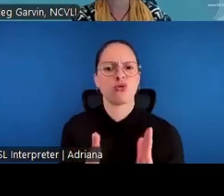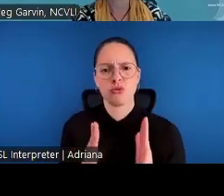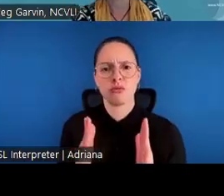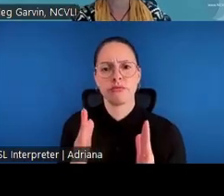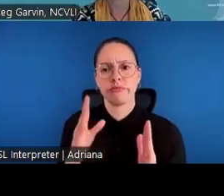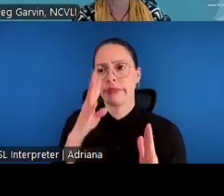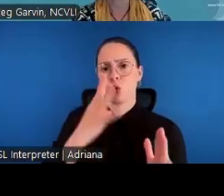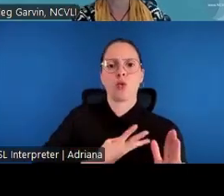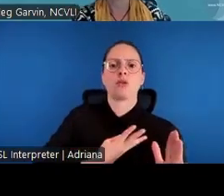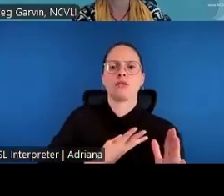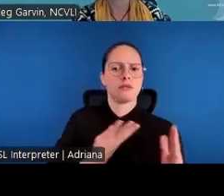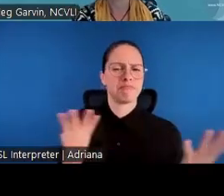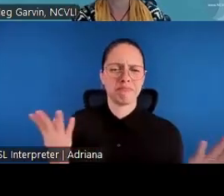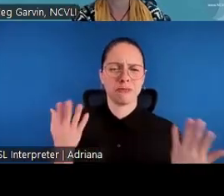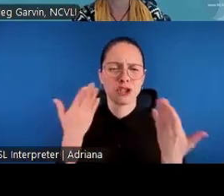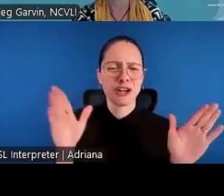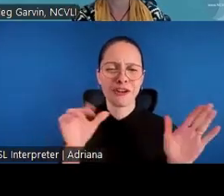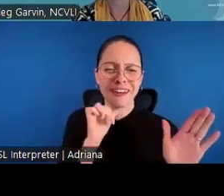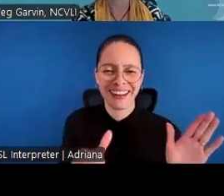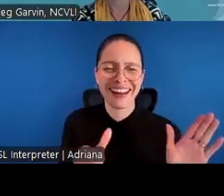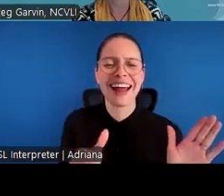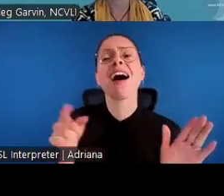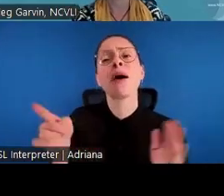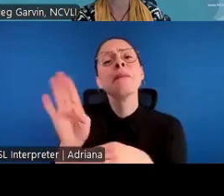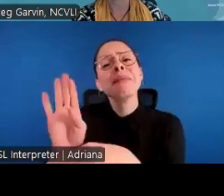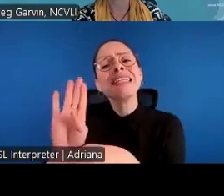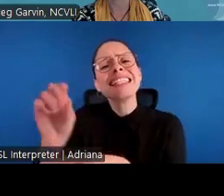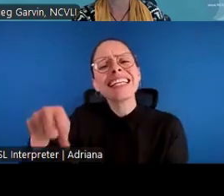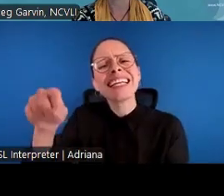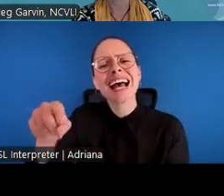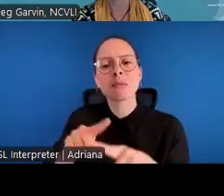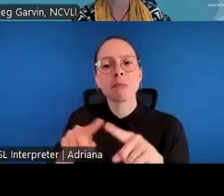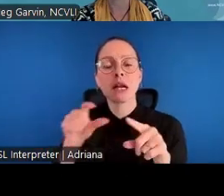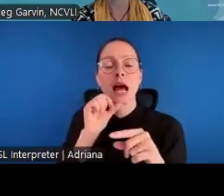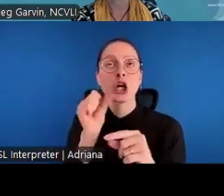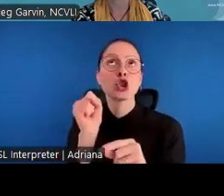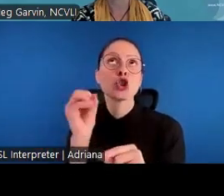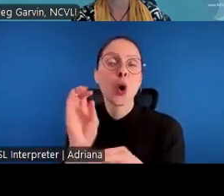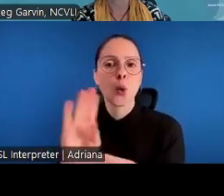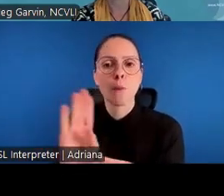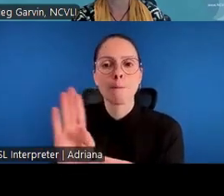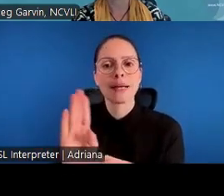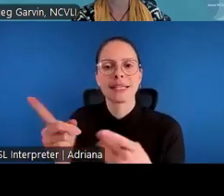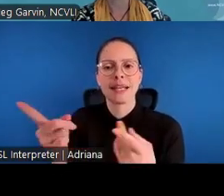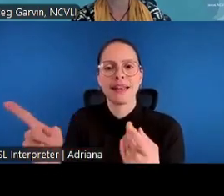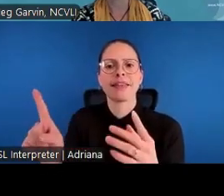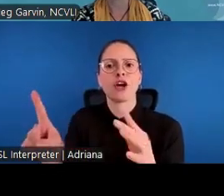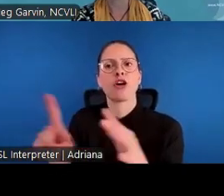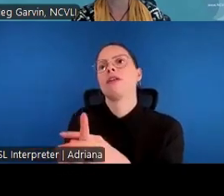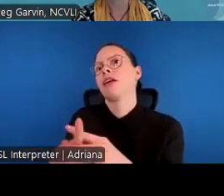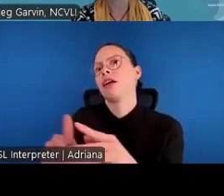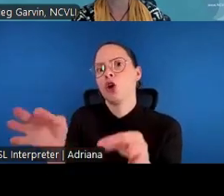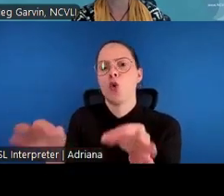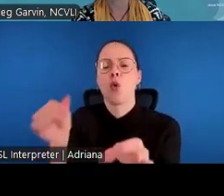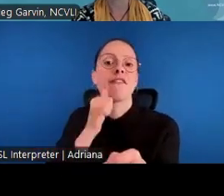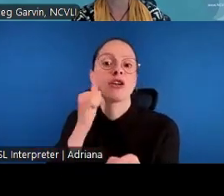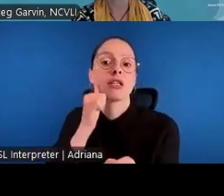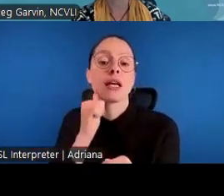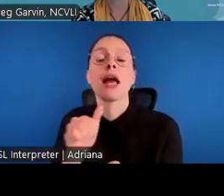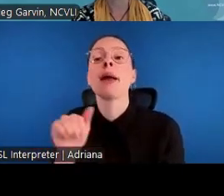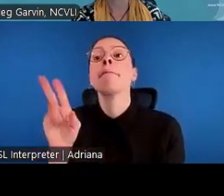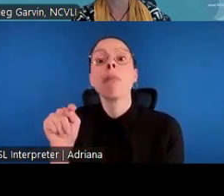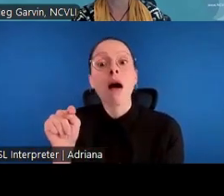generally not going to ignore you. They are busy, but they're not so busy that they're just going to be in court every single day. It is very possible, though, that there will